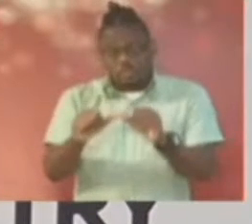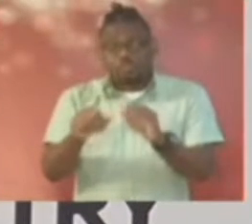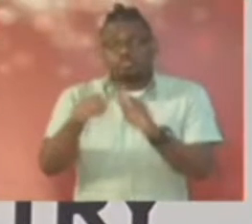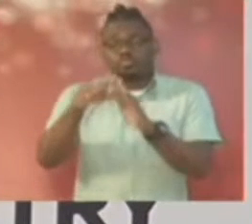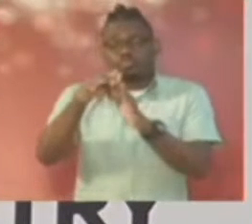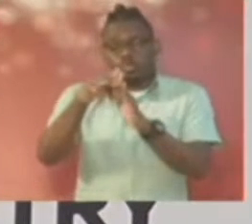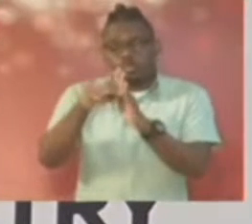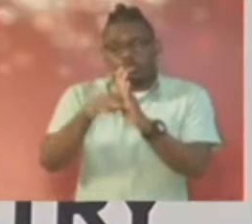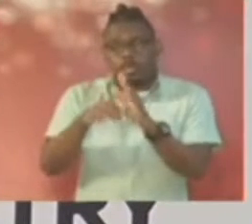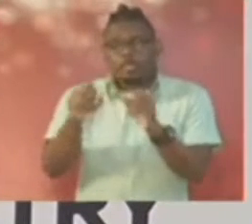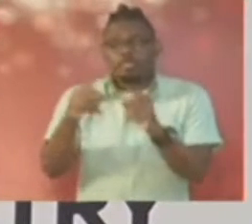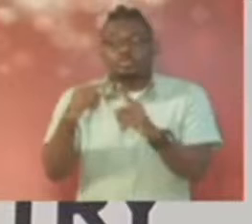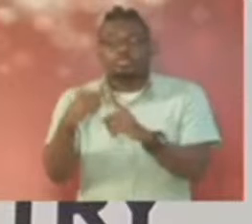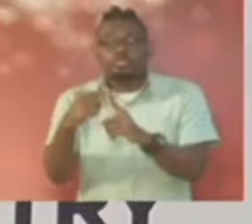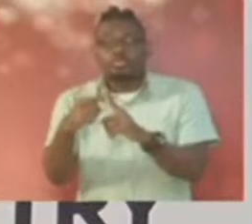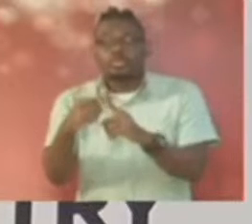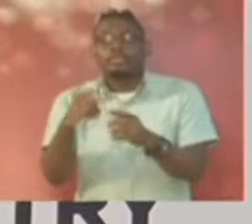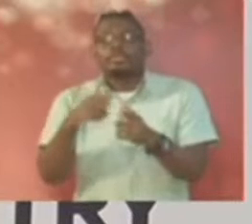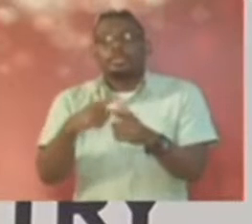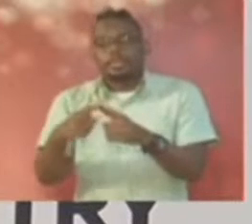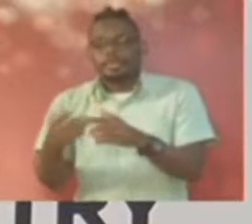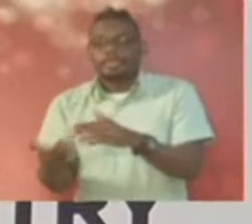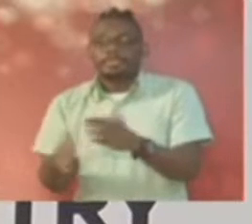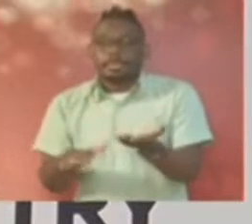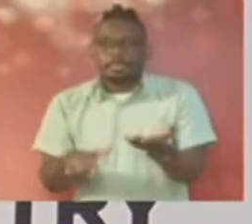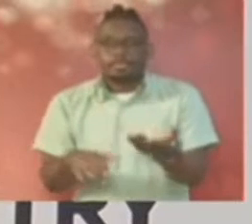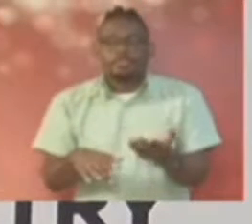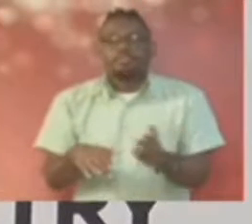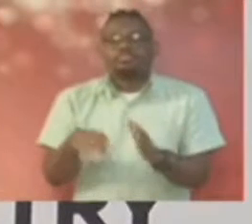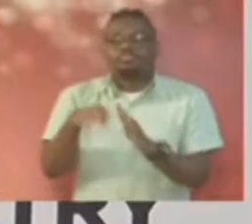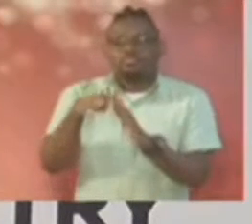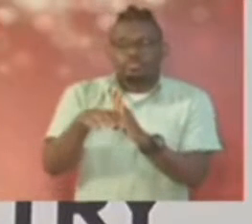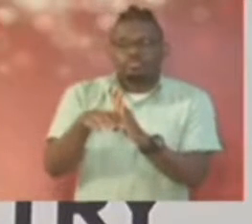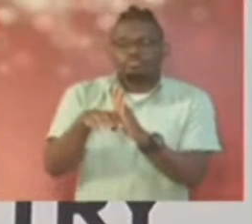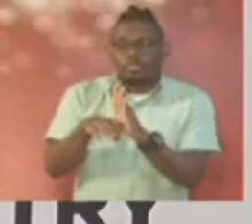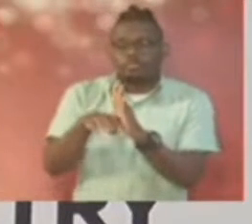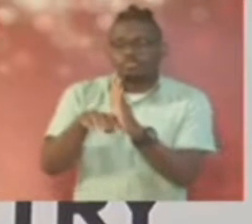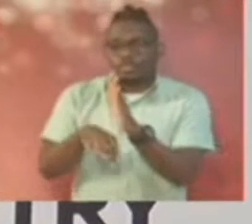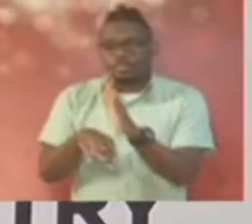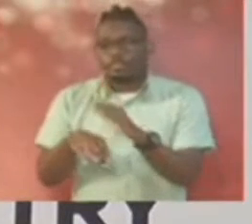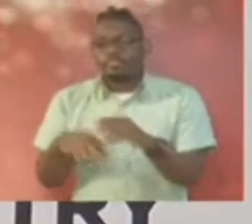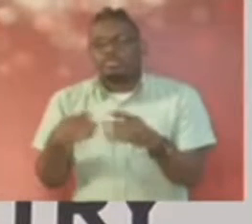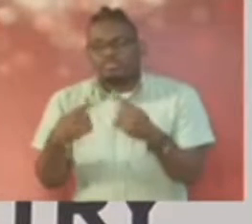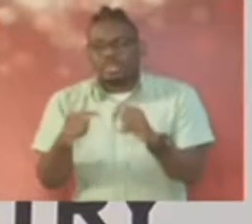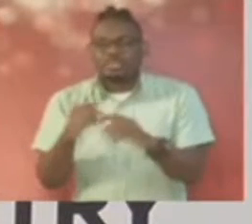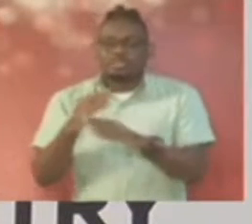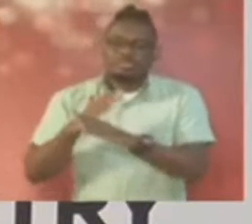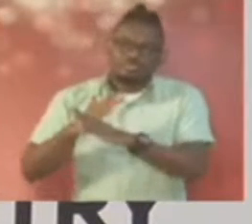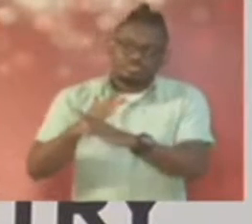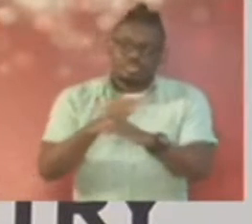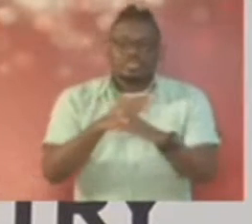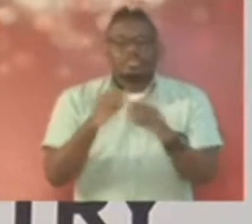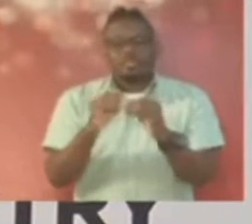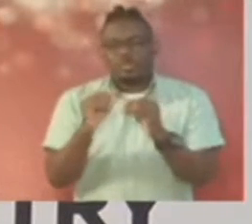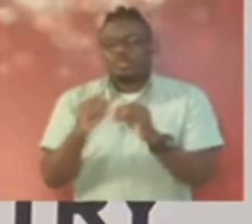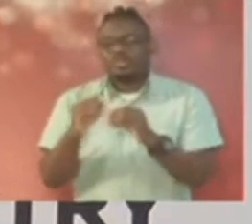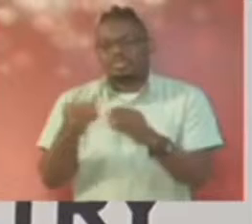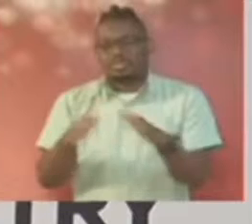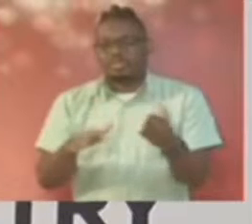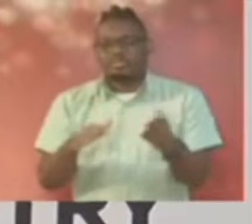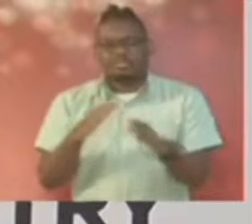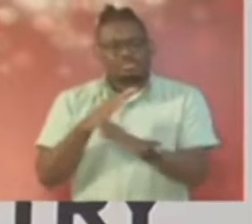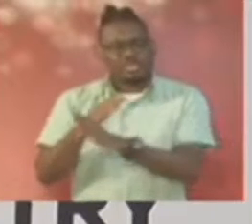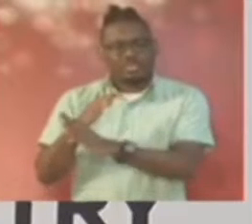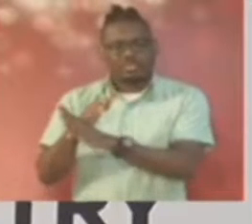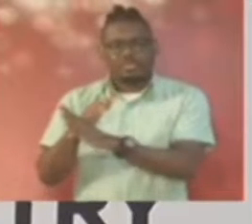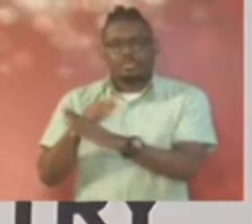So we want to get our numbers as low as we possibly can to prevent any further deaths from this particular illness. But for every 100 cases,